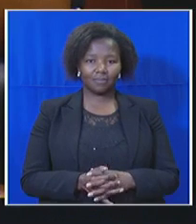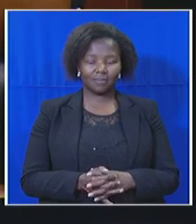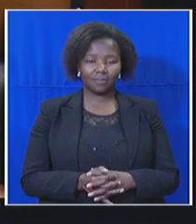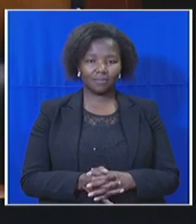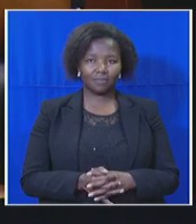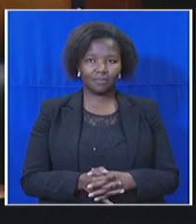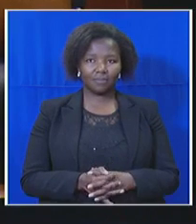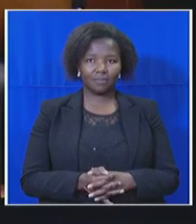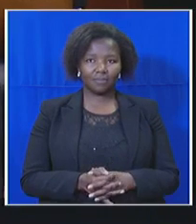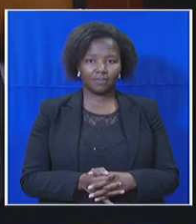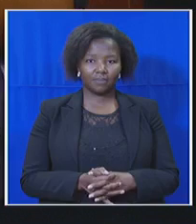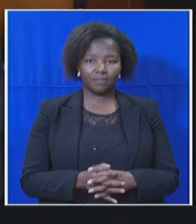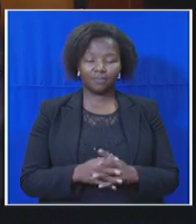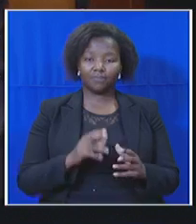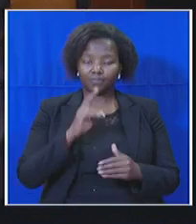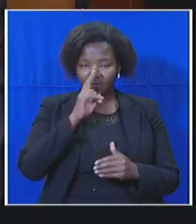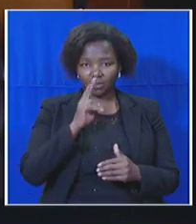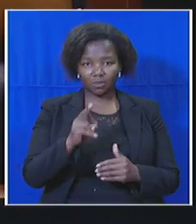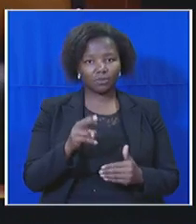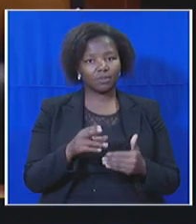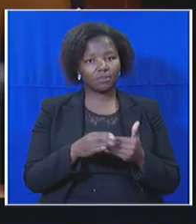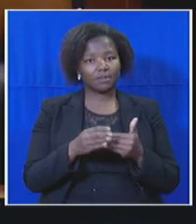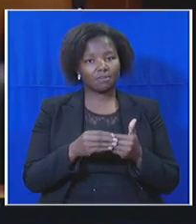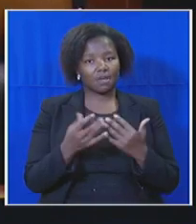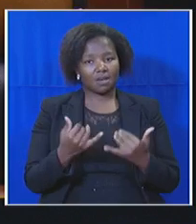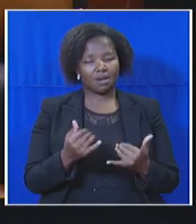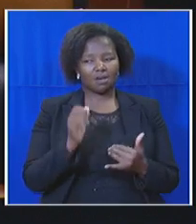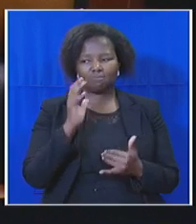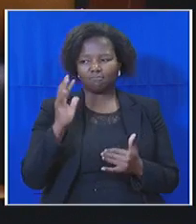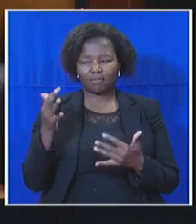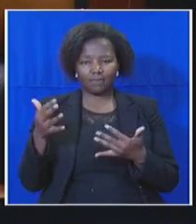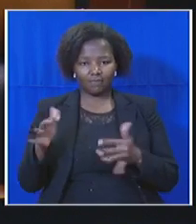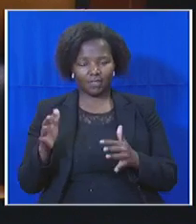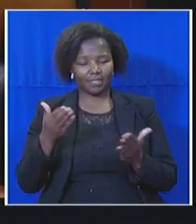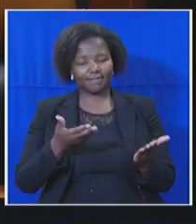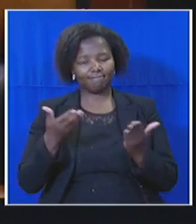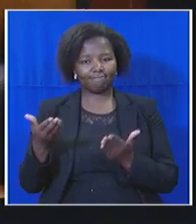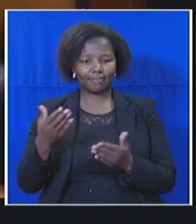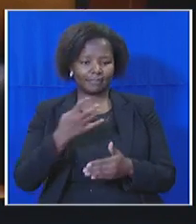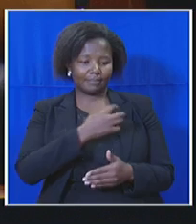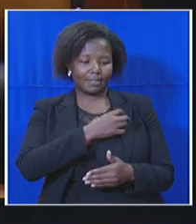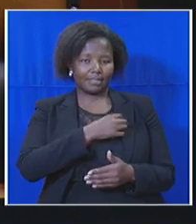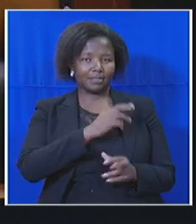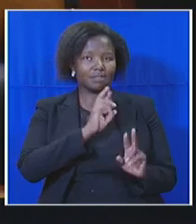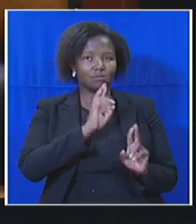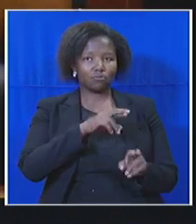Honorable members, that concludes member statements. Let's get ministerial responses.